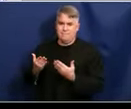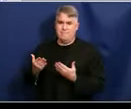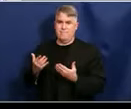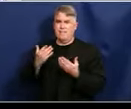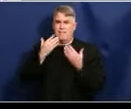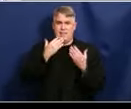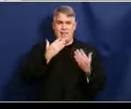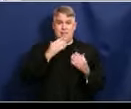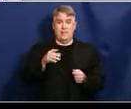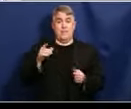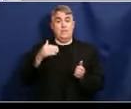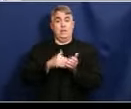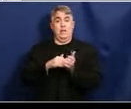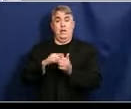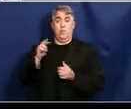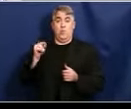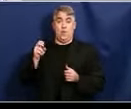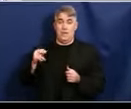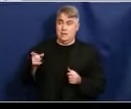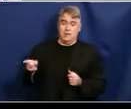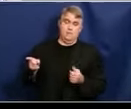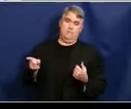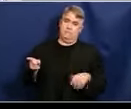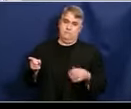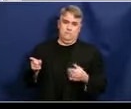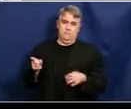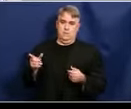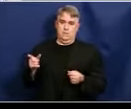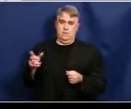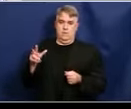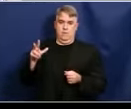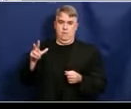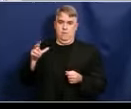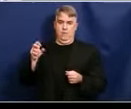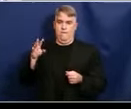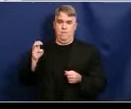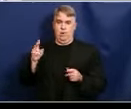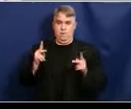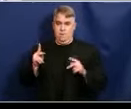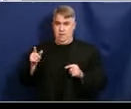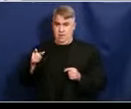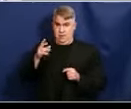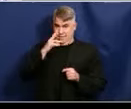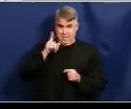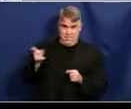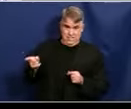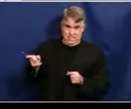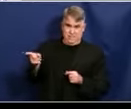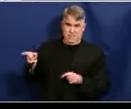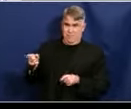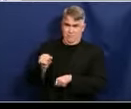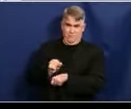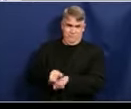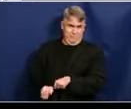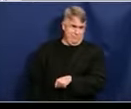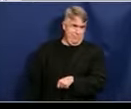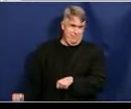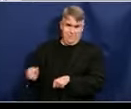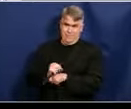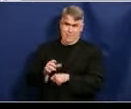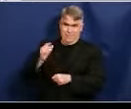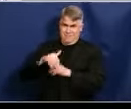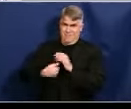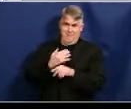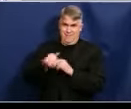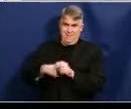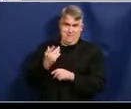There is literally hundreds of people that work behind the scenes to make all this happen so that we can be out in the field vaccinating it.